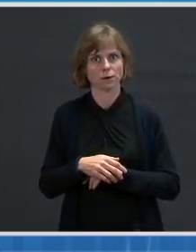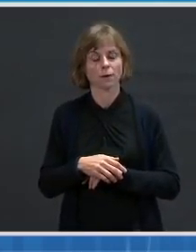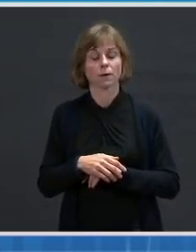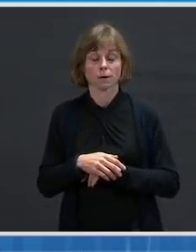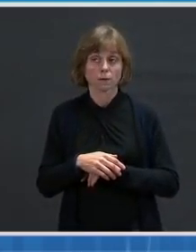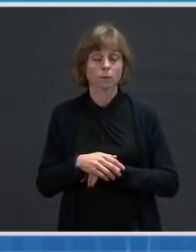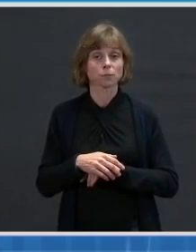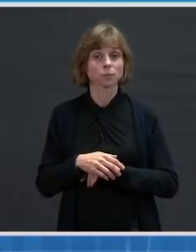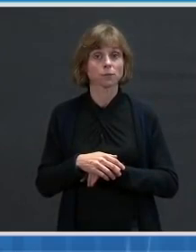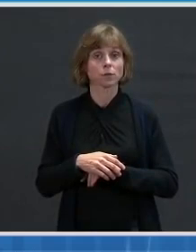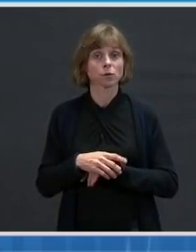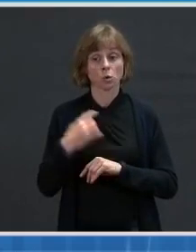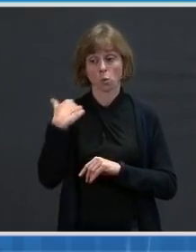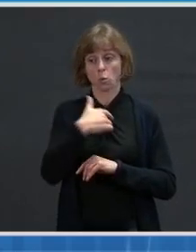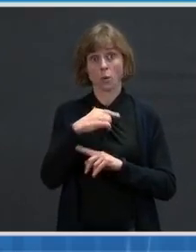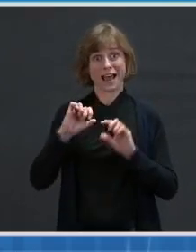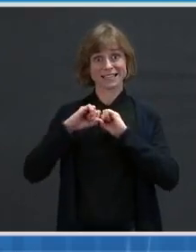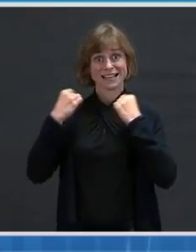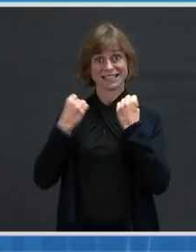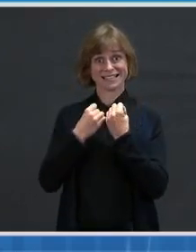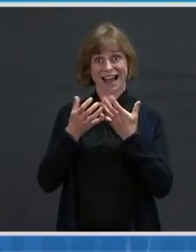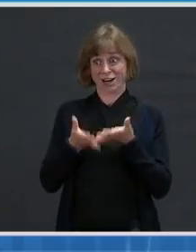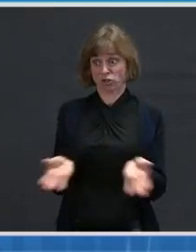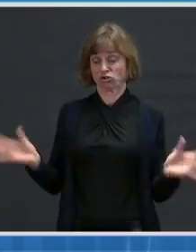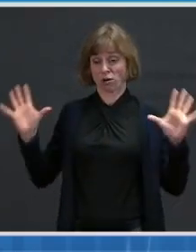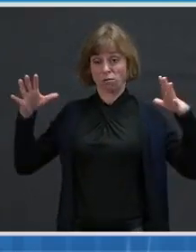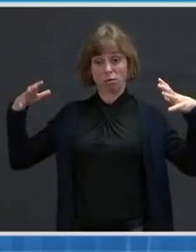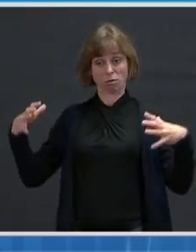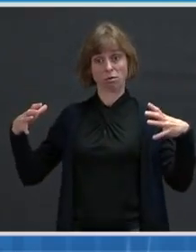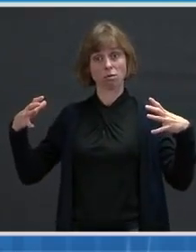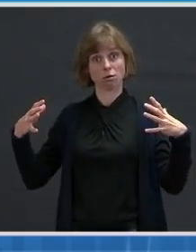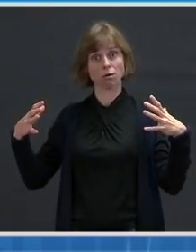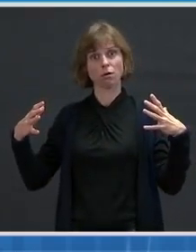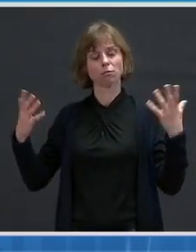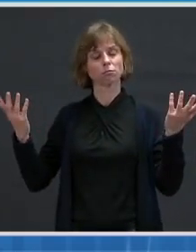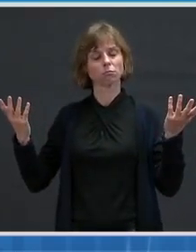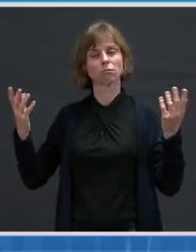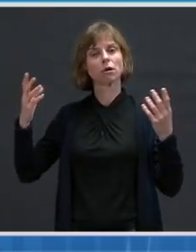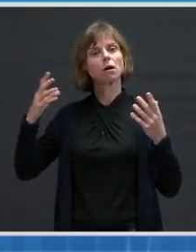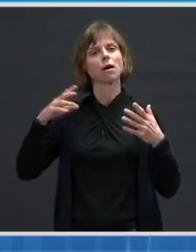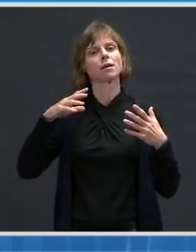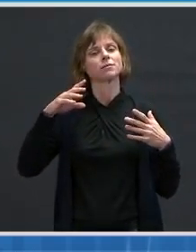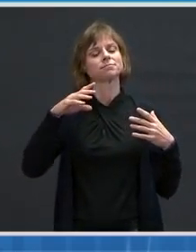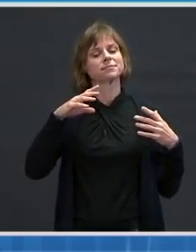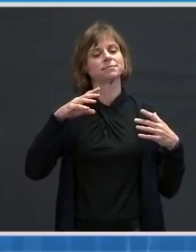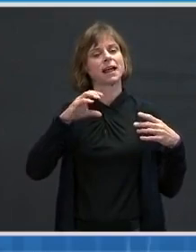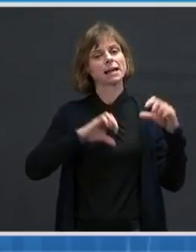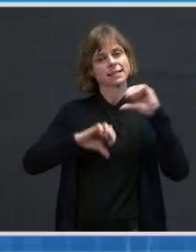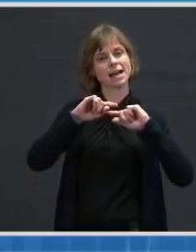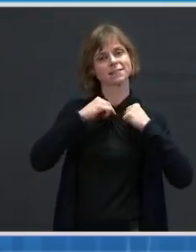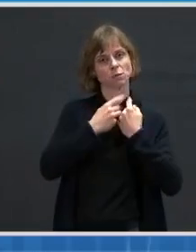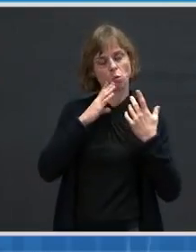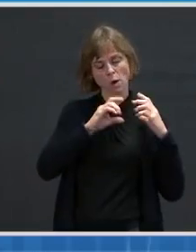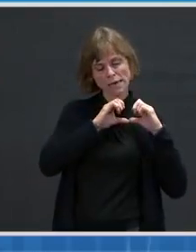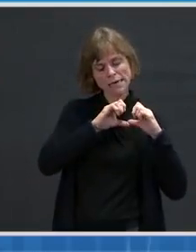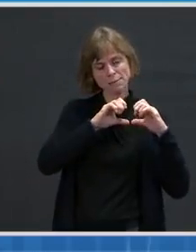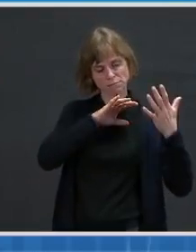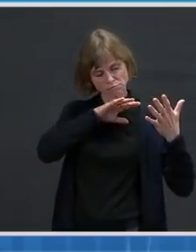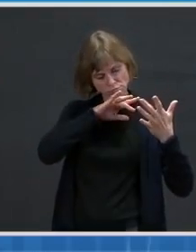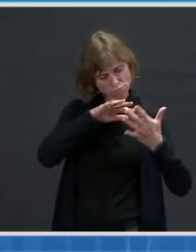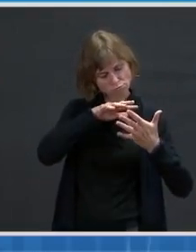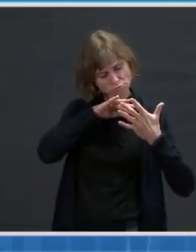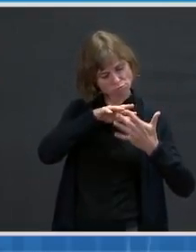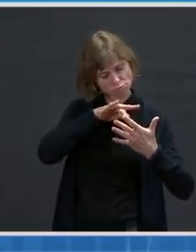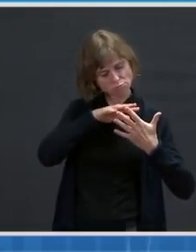to do as a society, the scientific team is going to continue to study based upon prevalence, based upon vaccination